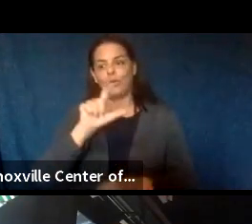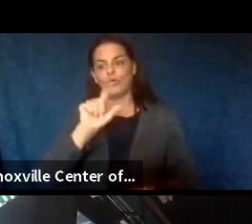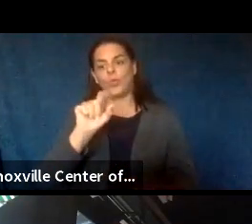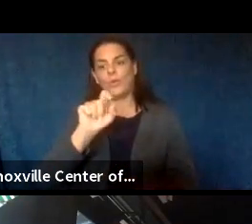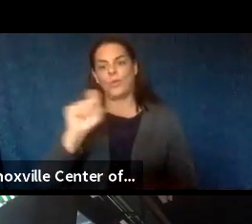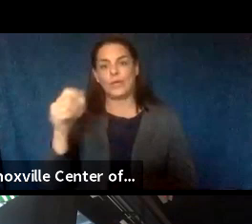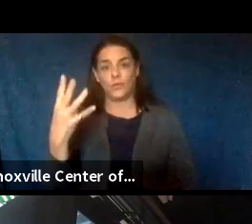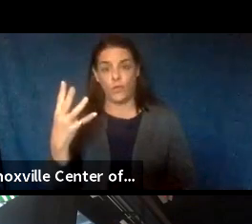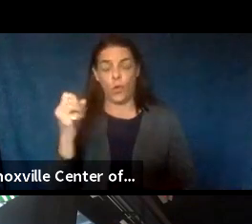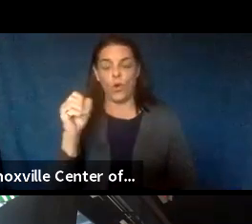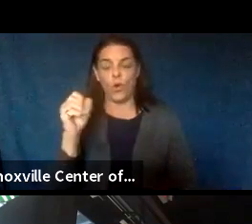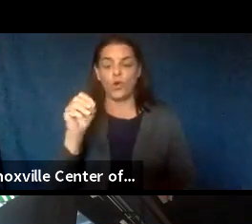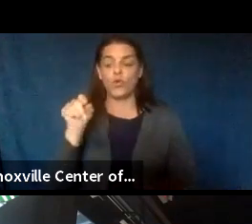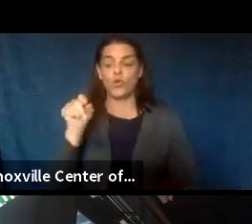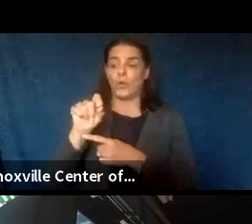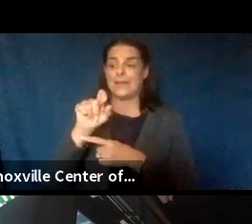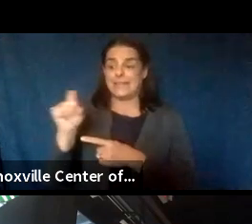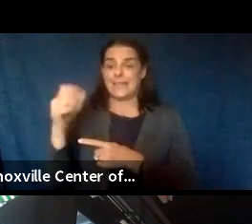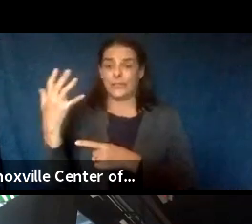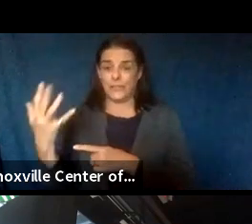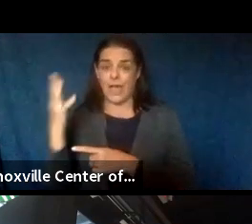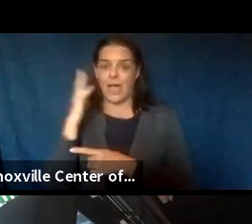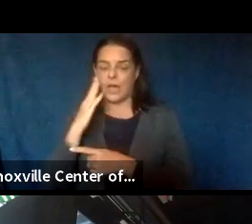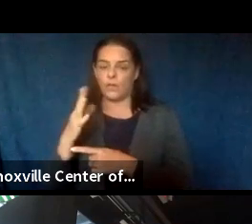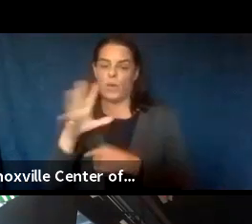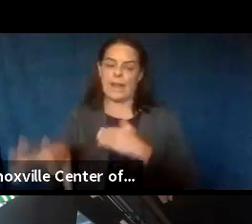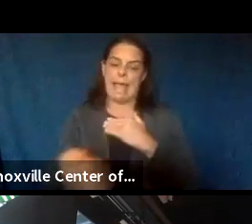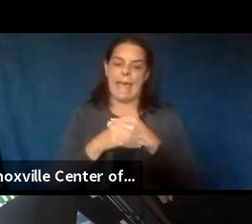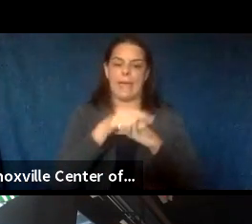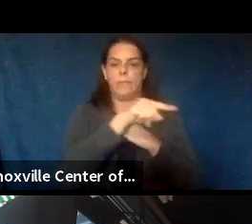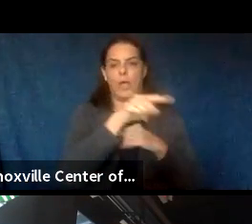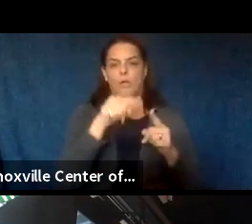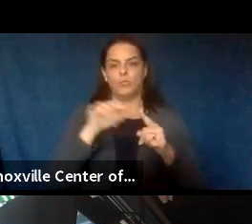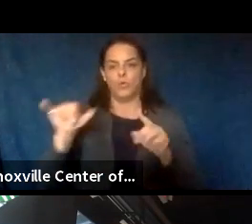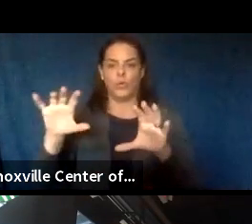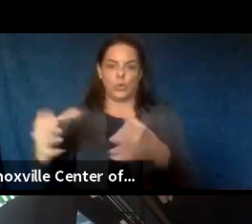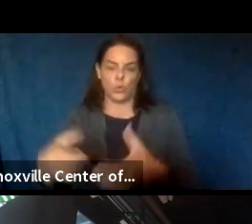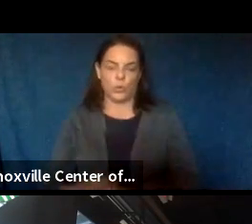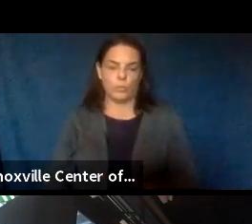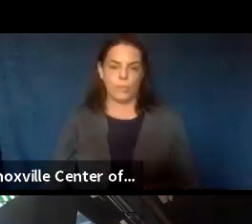2020-4. And so this would simply close that loophole.